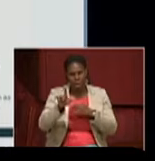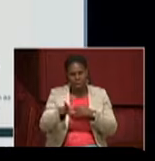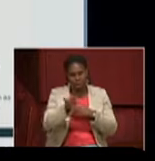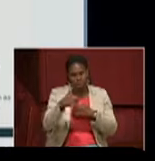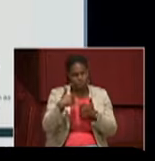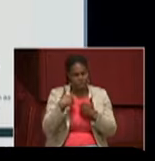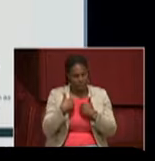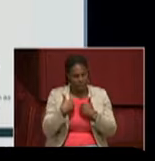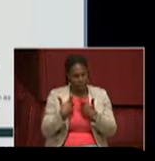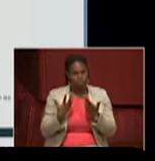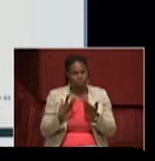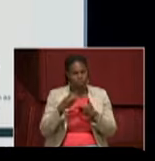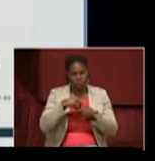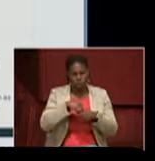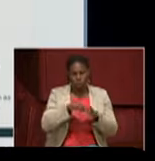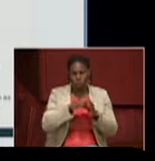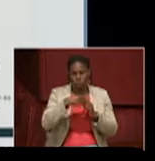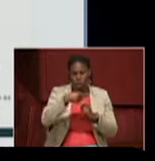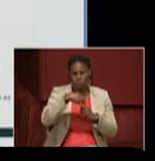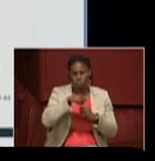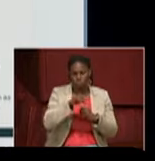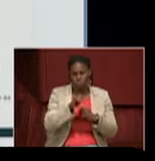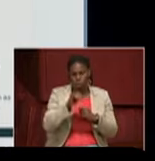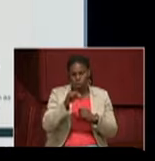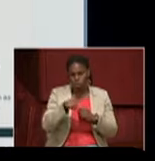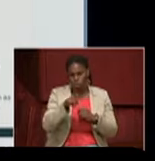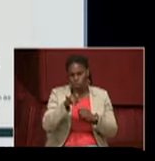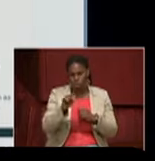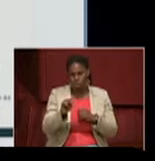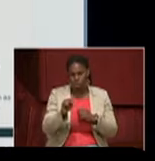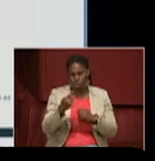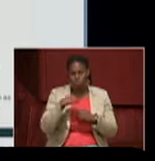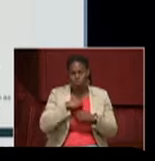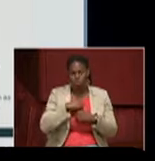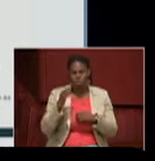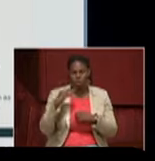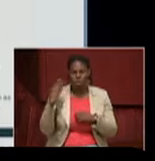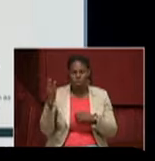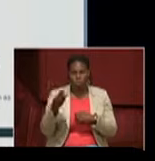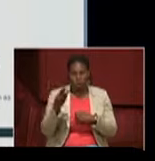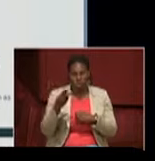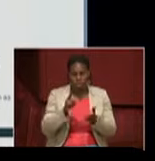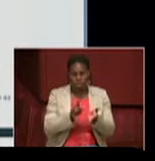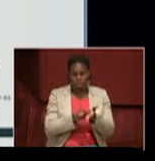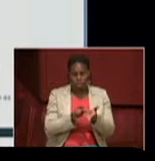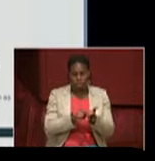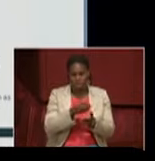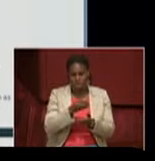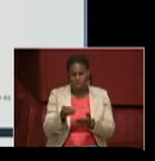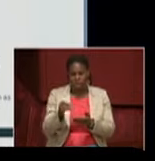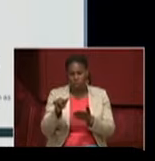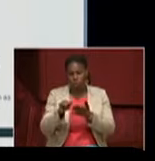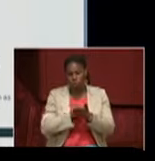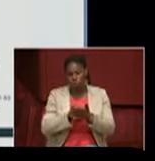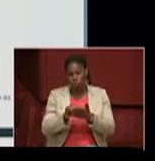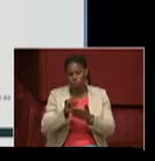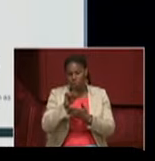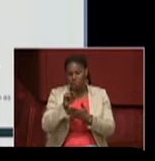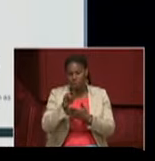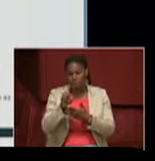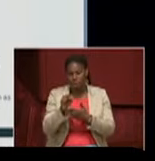ProQuest, and we feature the Historical Washington Post and the New York Historical Times.